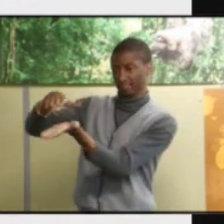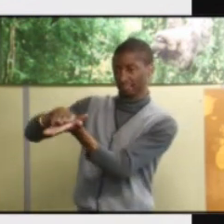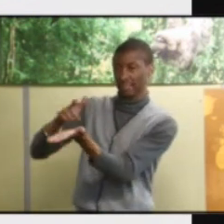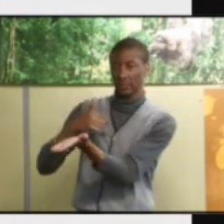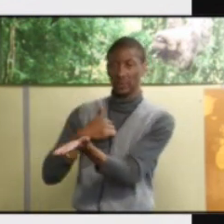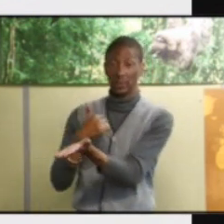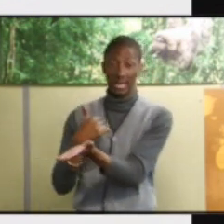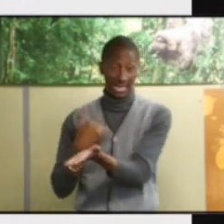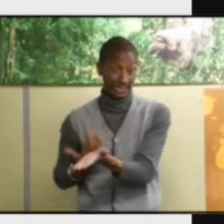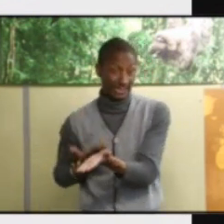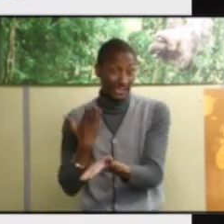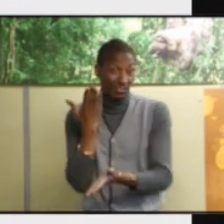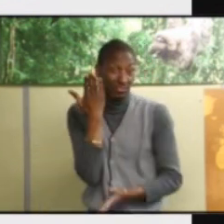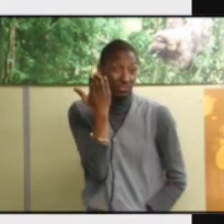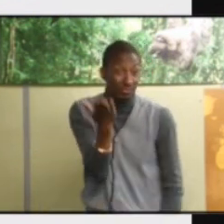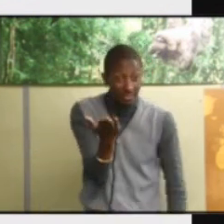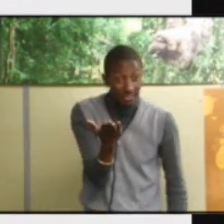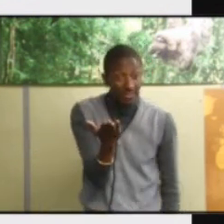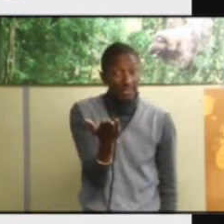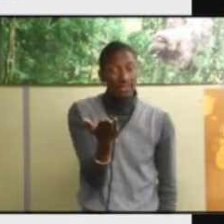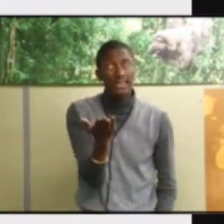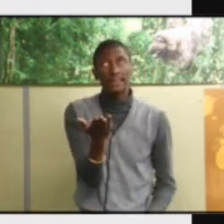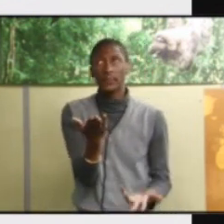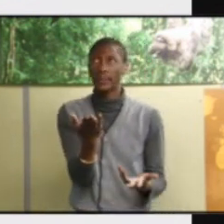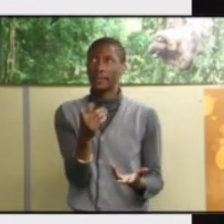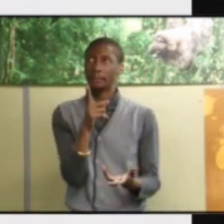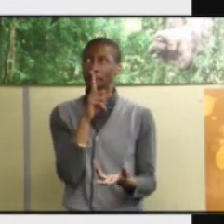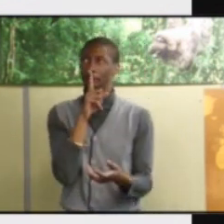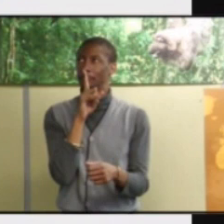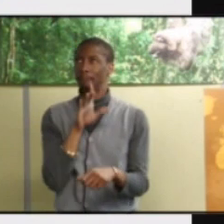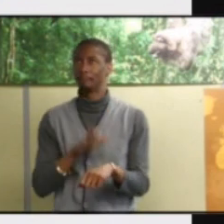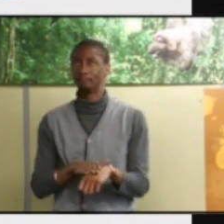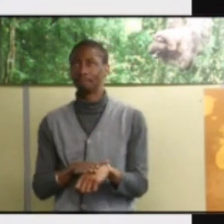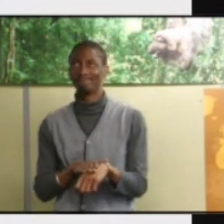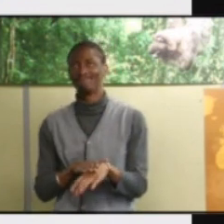suggest, or not warrant, what's the right word?